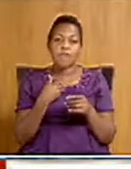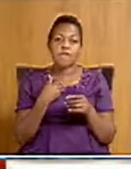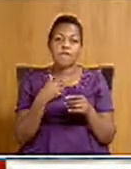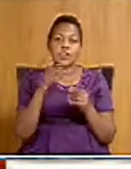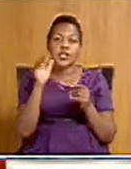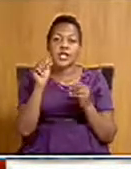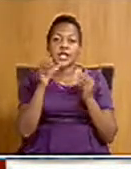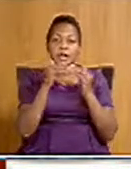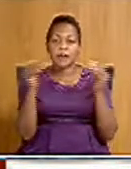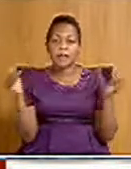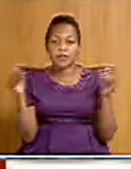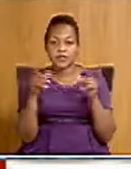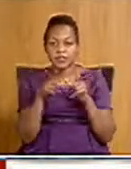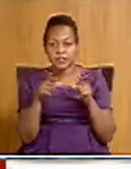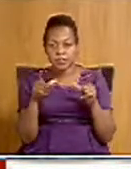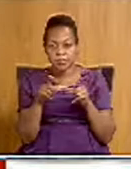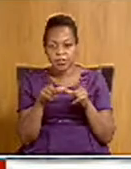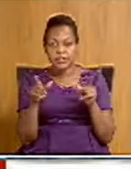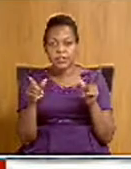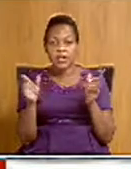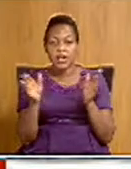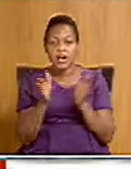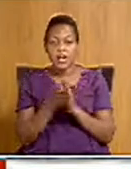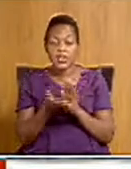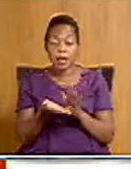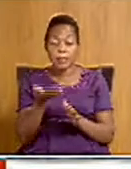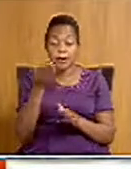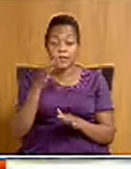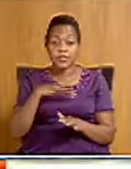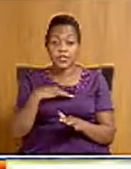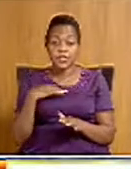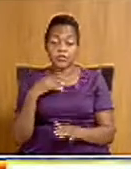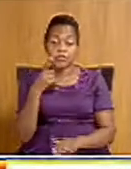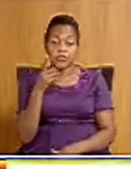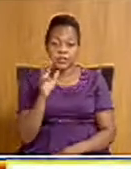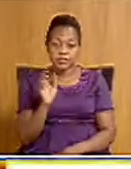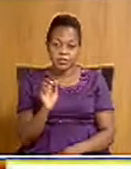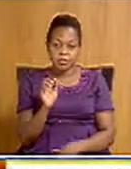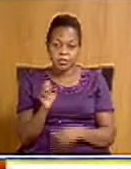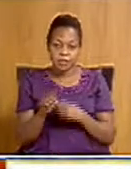education and are above the age of 18 years old.